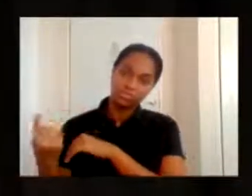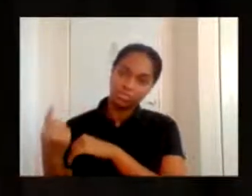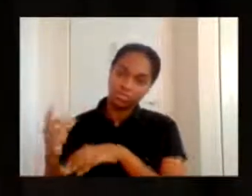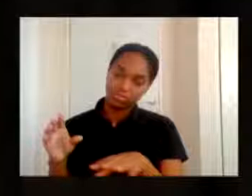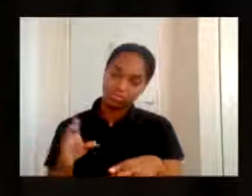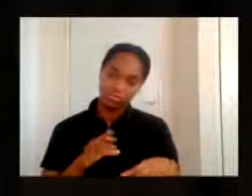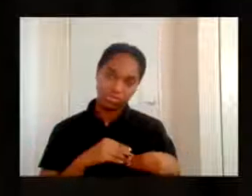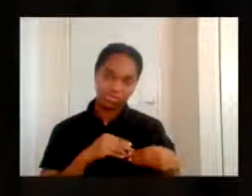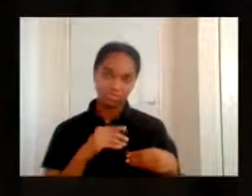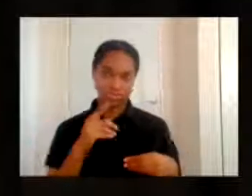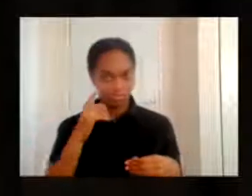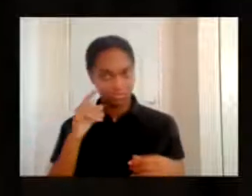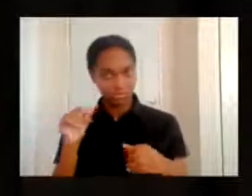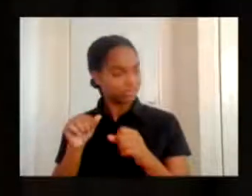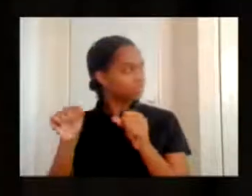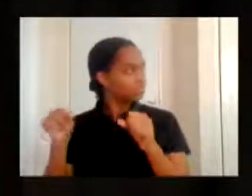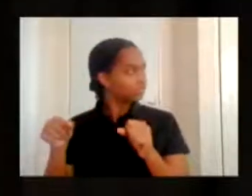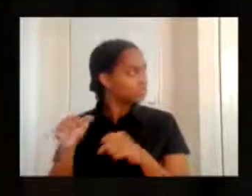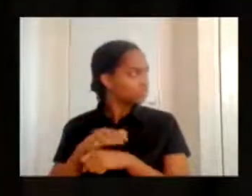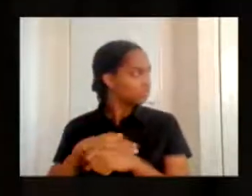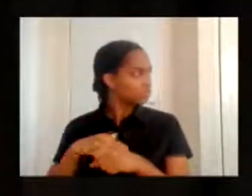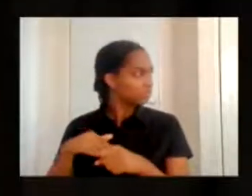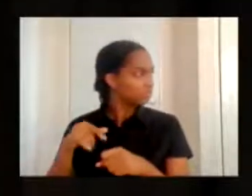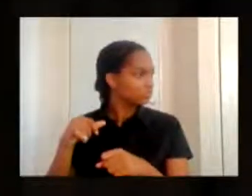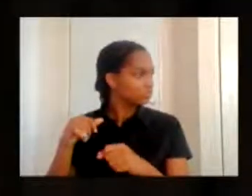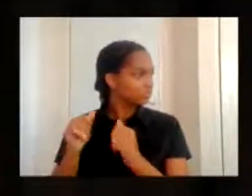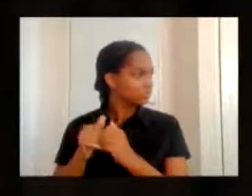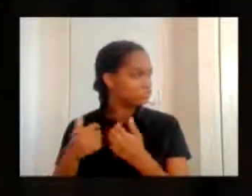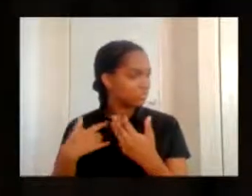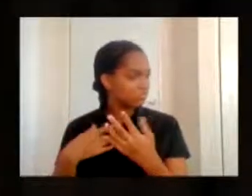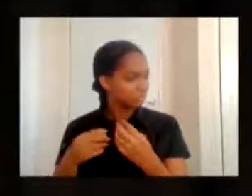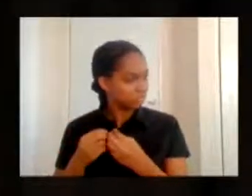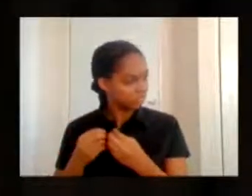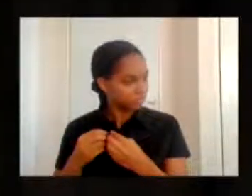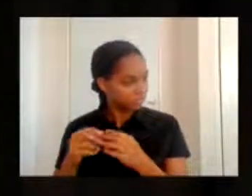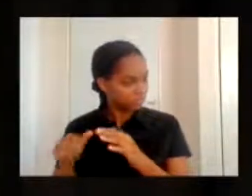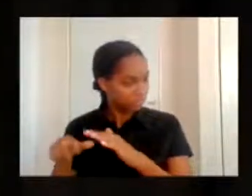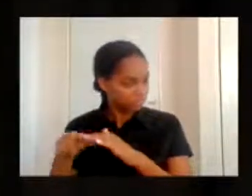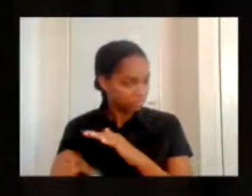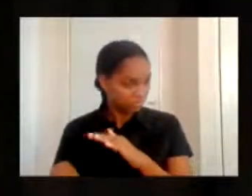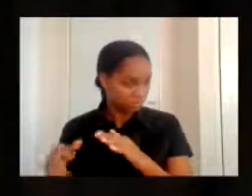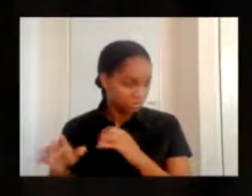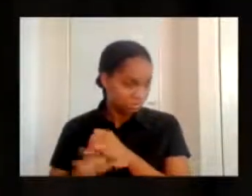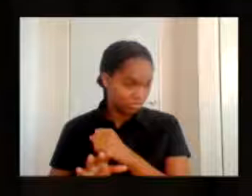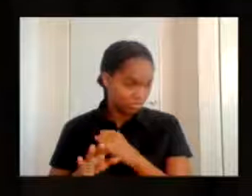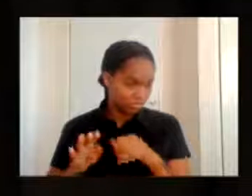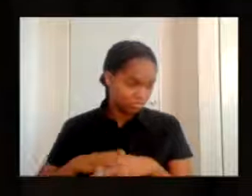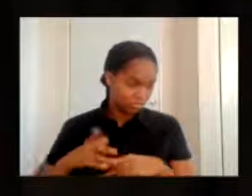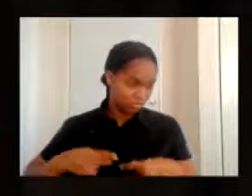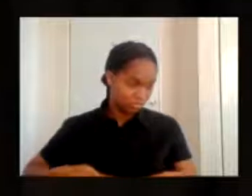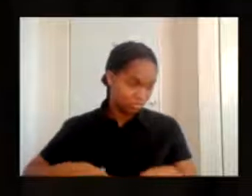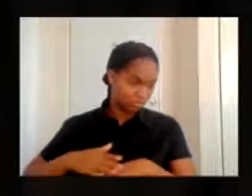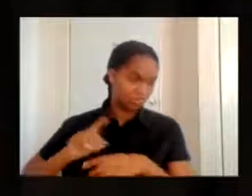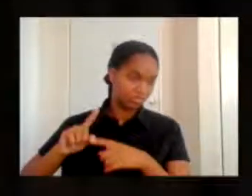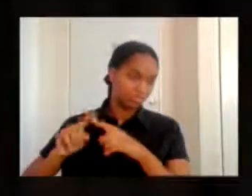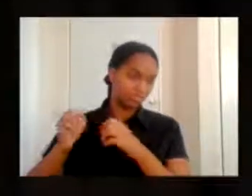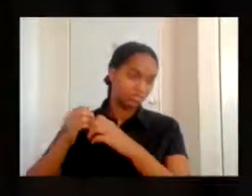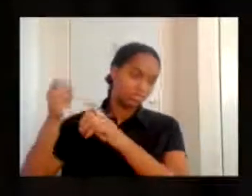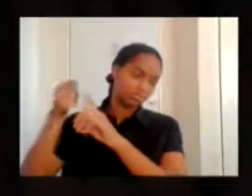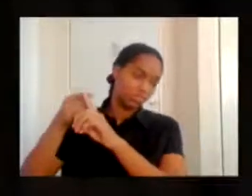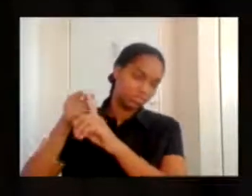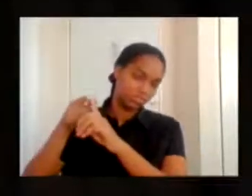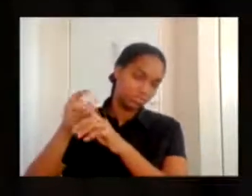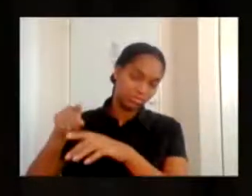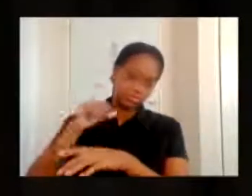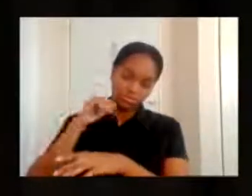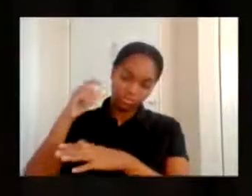receivable in a stationary environment, which has much less protection at the physical layer, but much more efficiency. So it doesn't cost